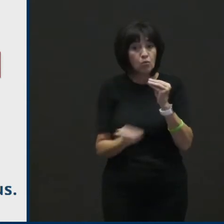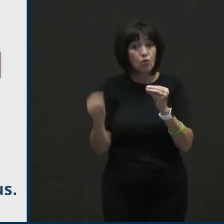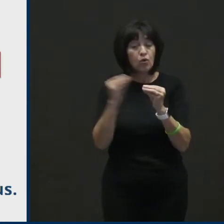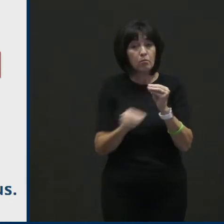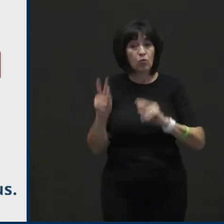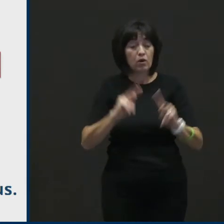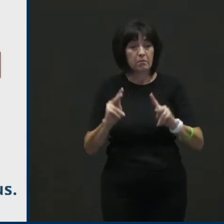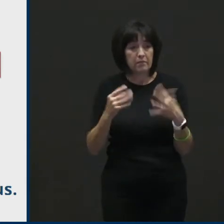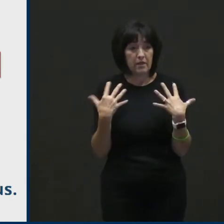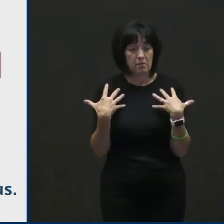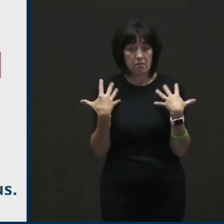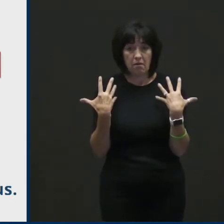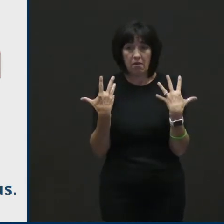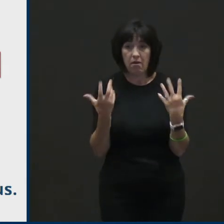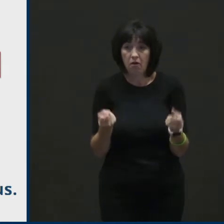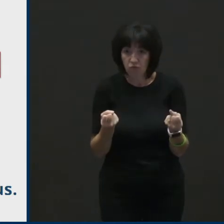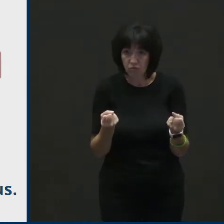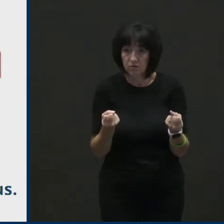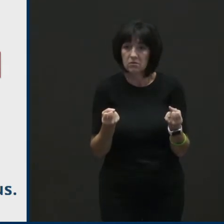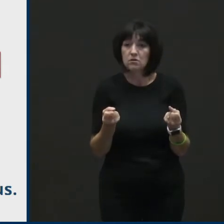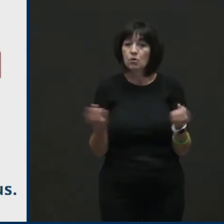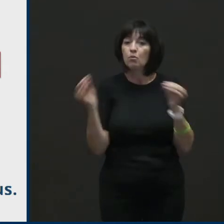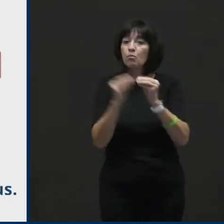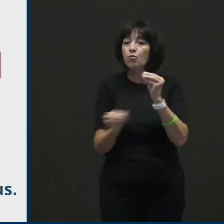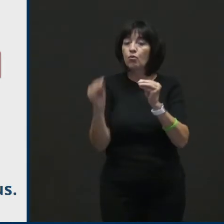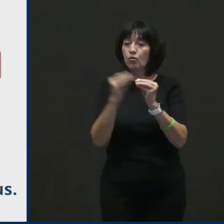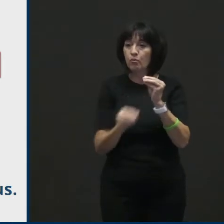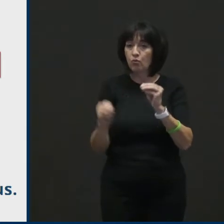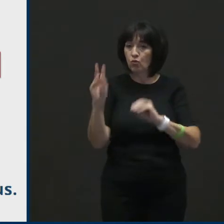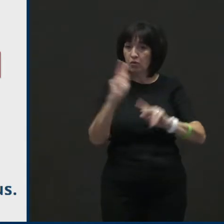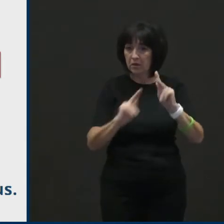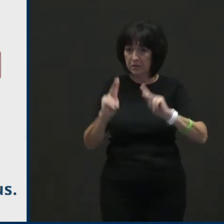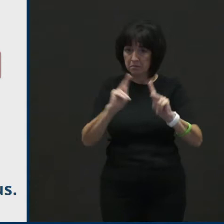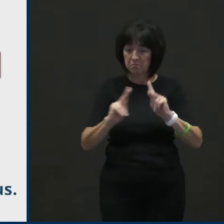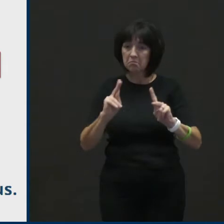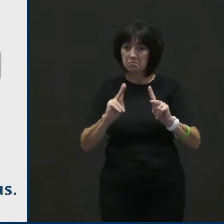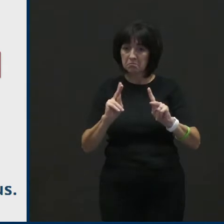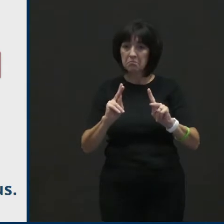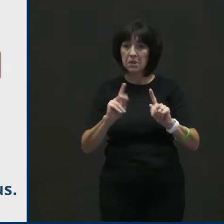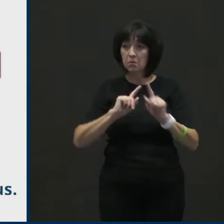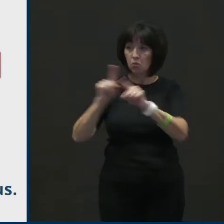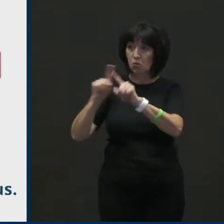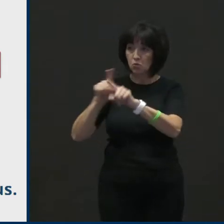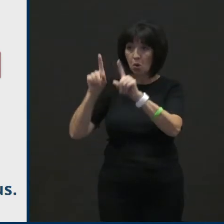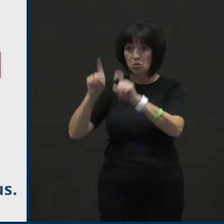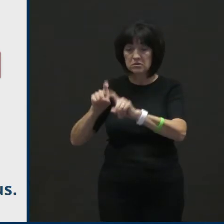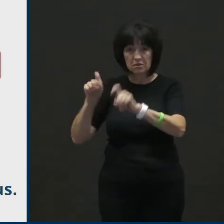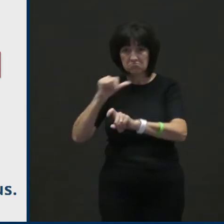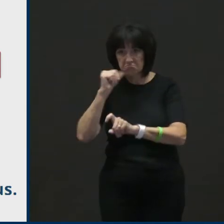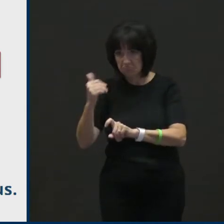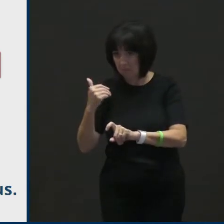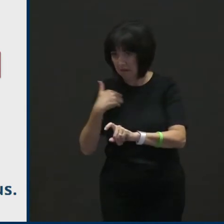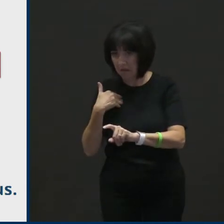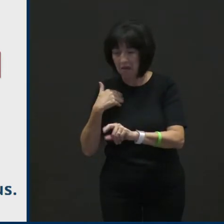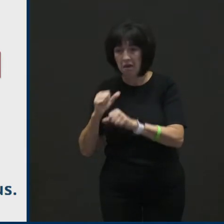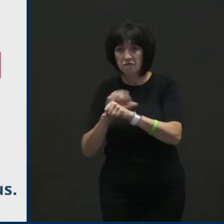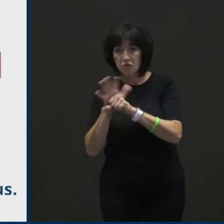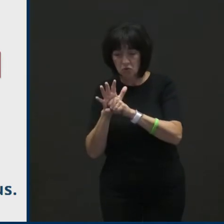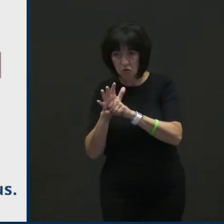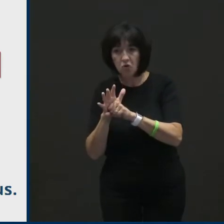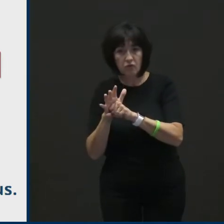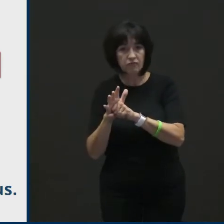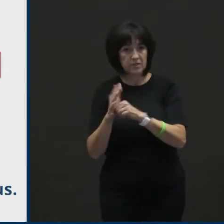cases goes down, our percent positive goes down, and the perception and reality is that we are getting